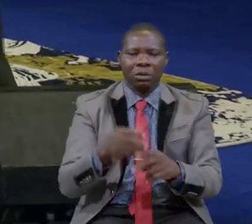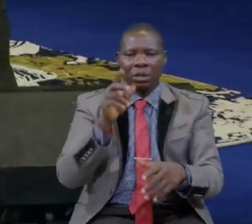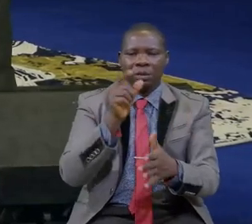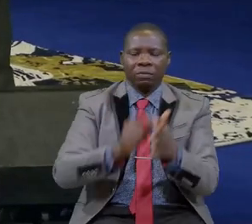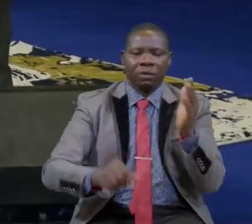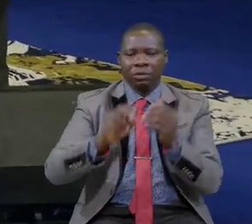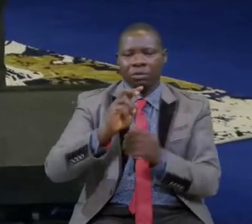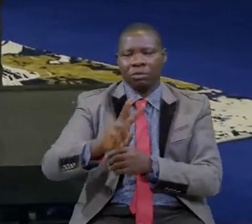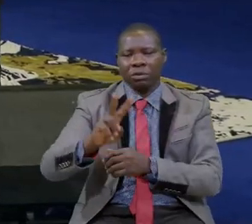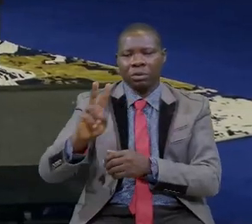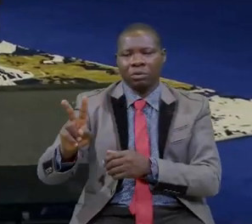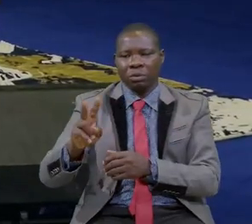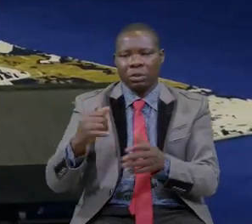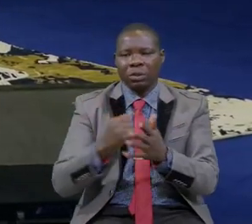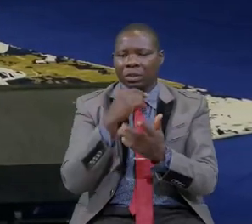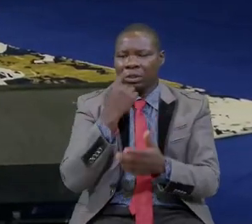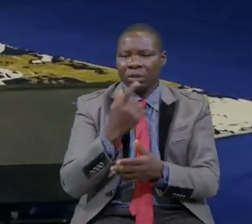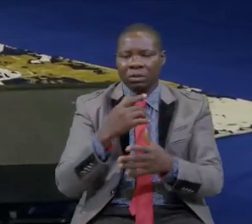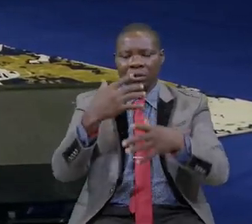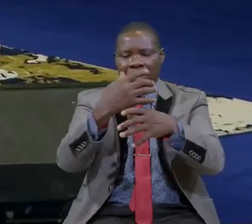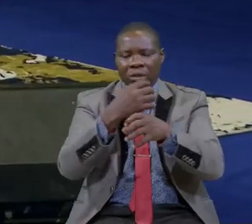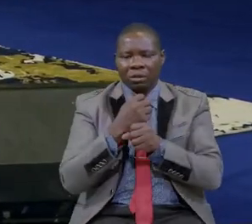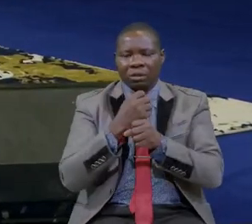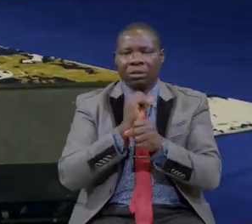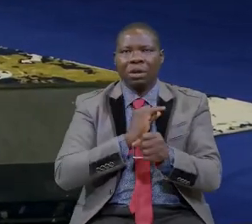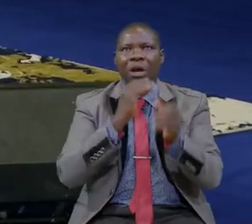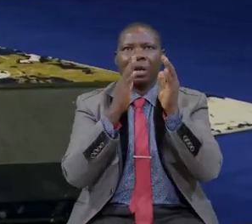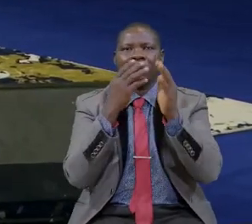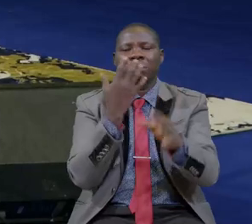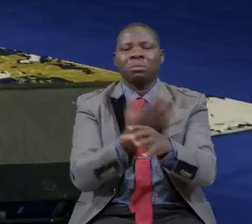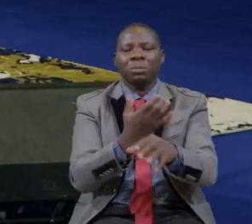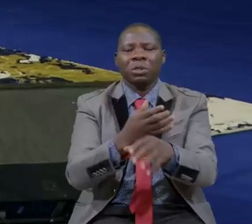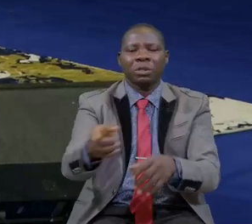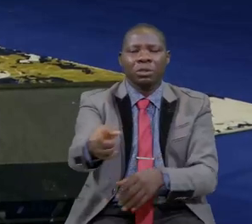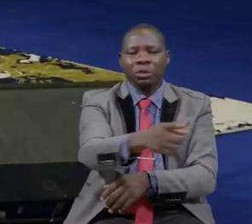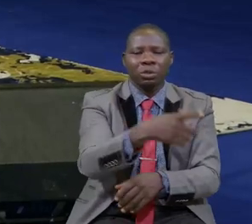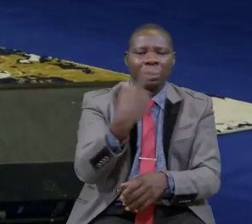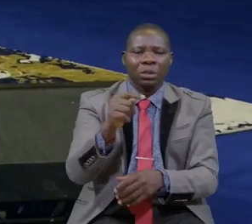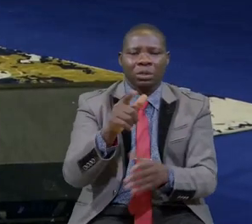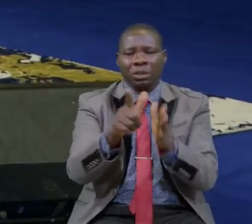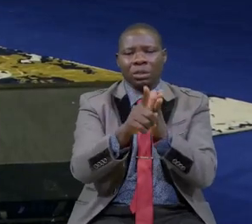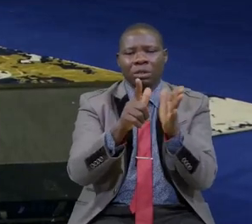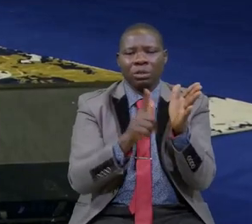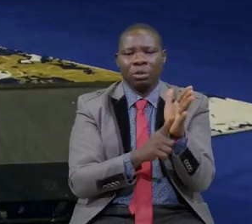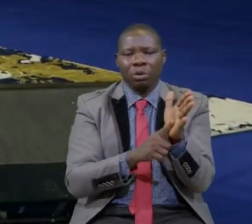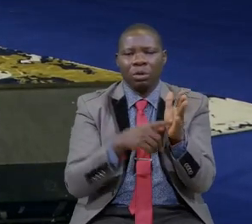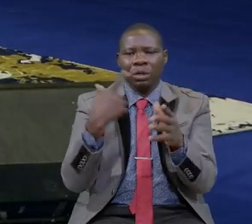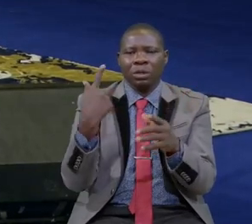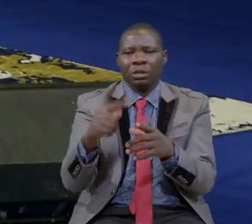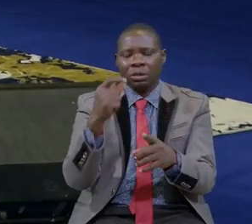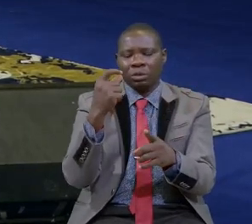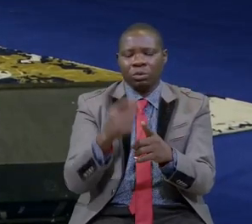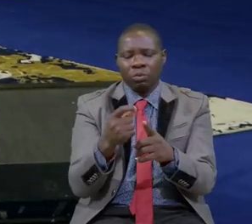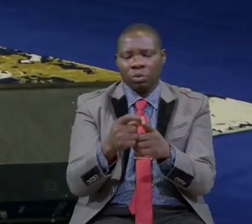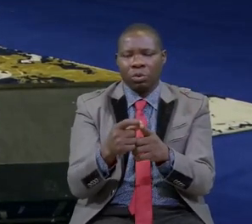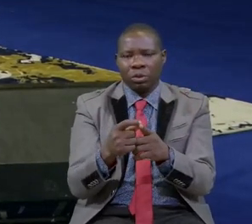verse 22, it says, receive, I pray thee, the law, the word,